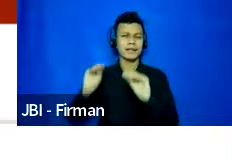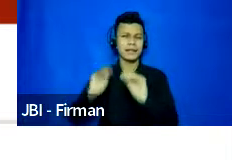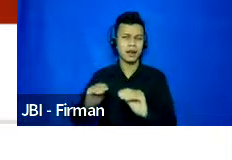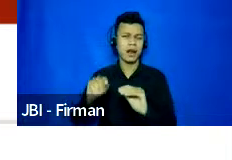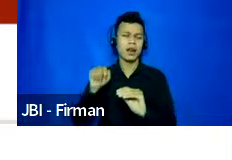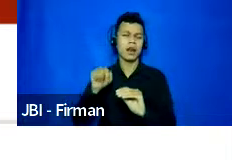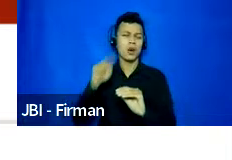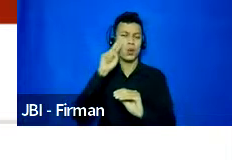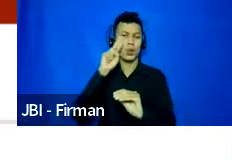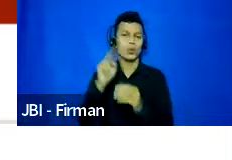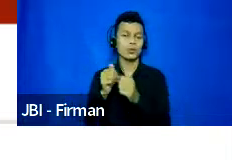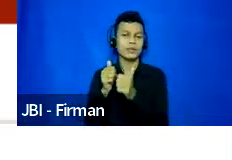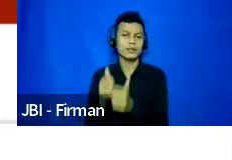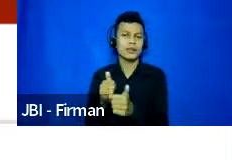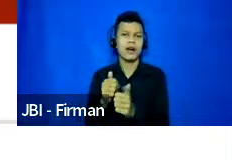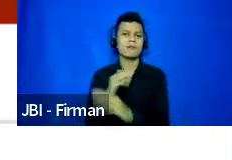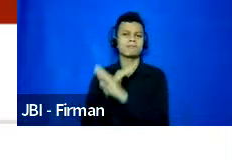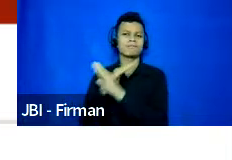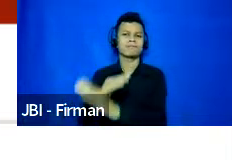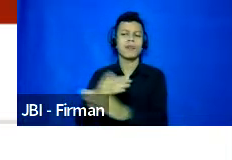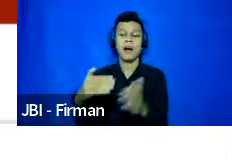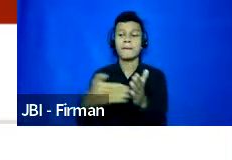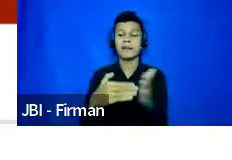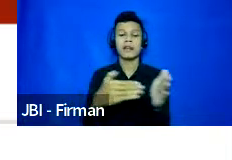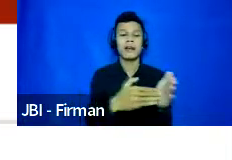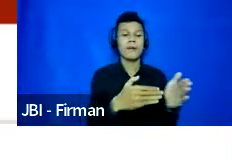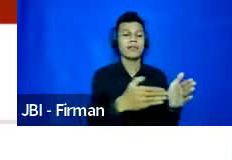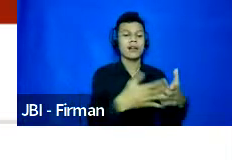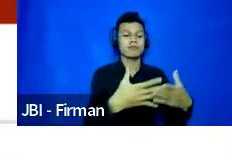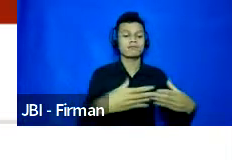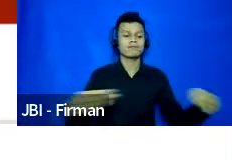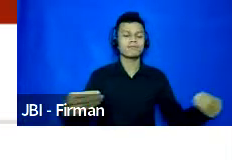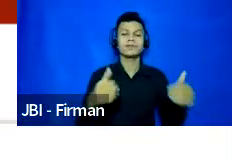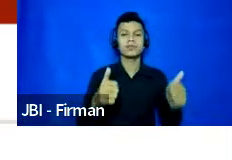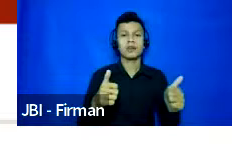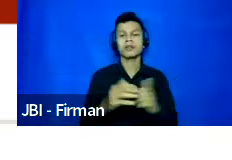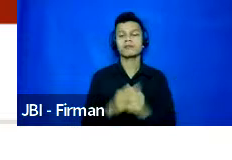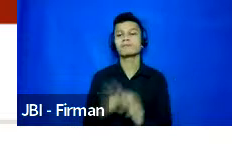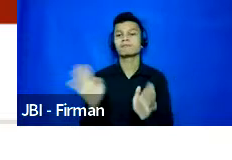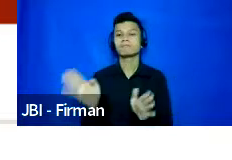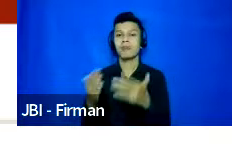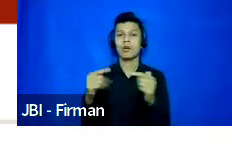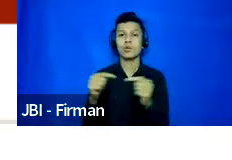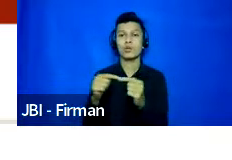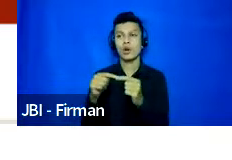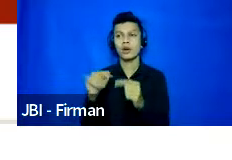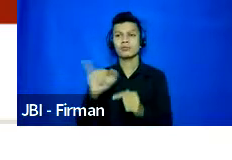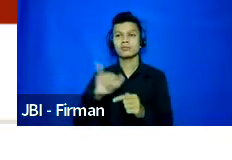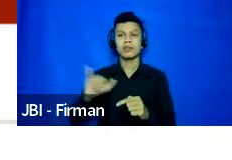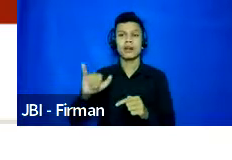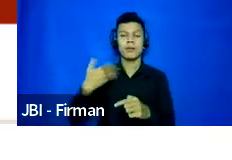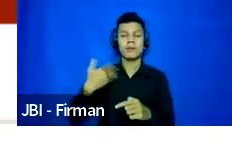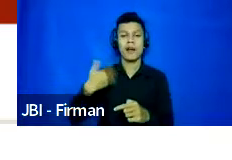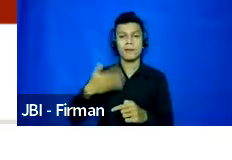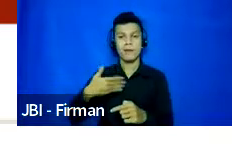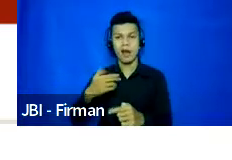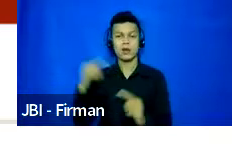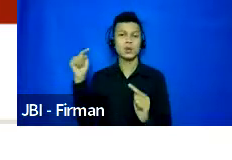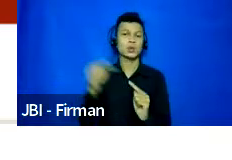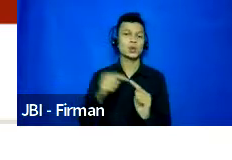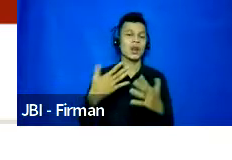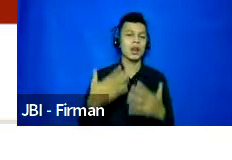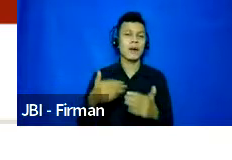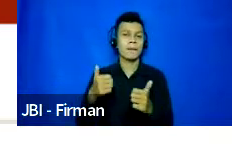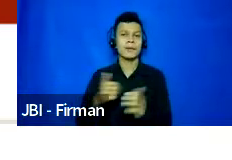quality learning. Building relationship with key stakeholders who will be able to make our ambition a reality.